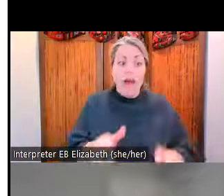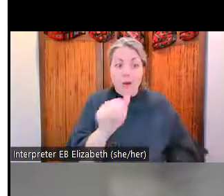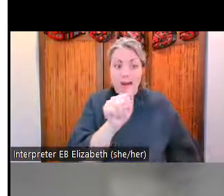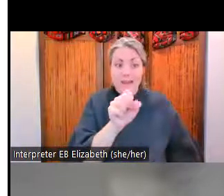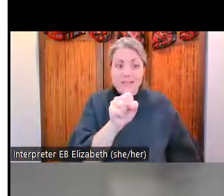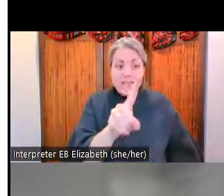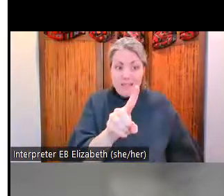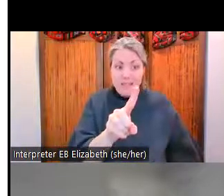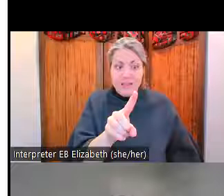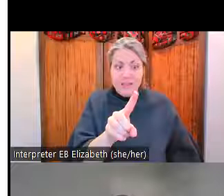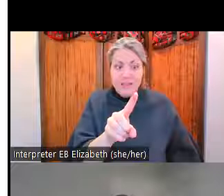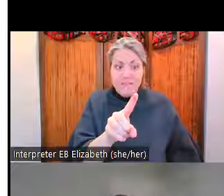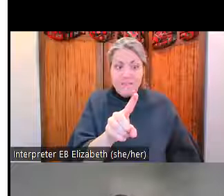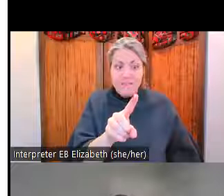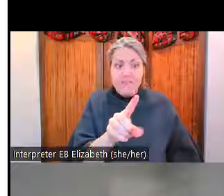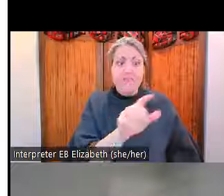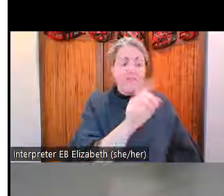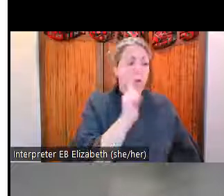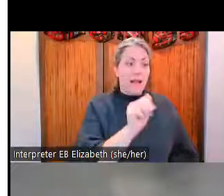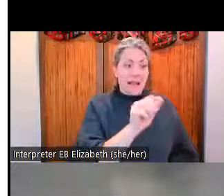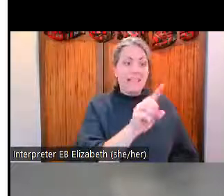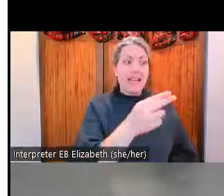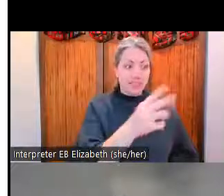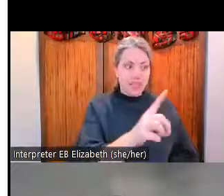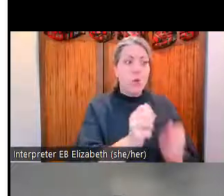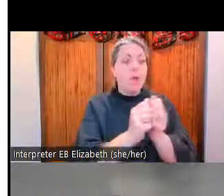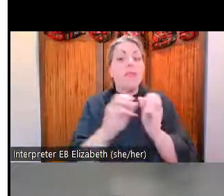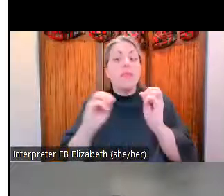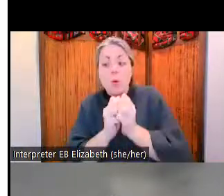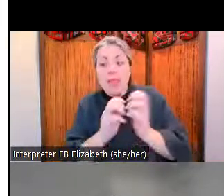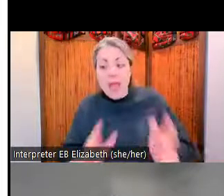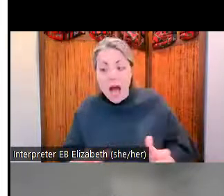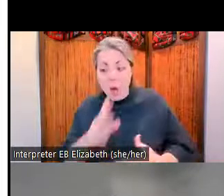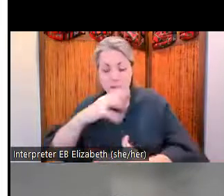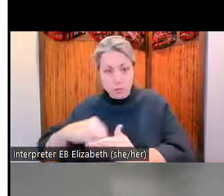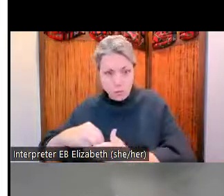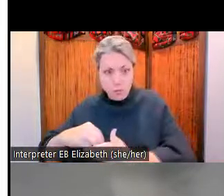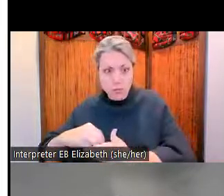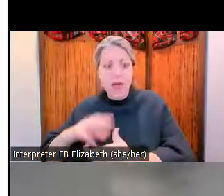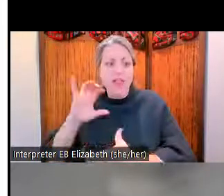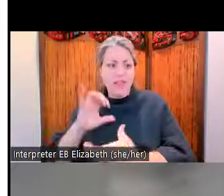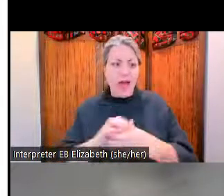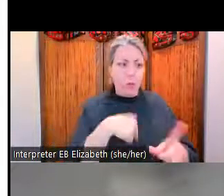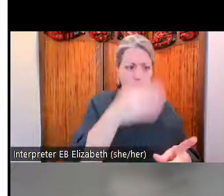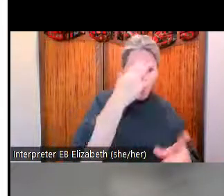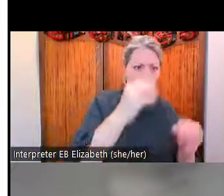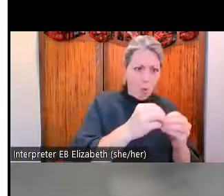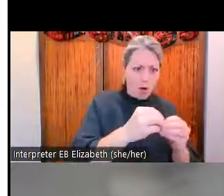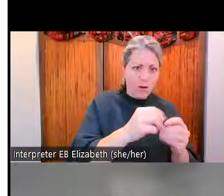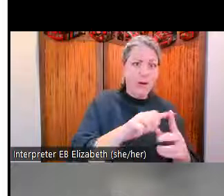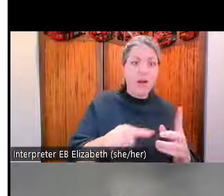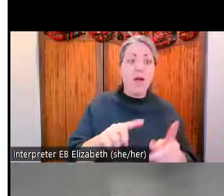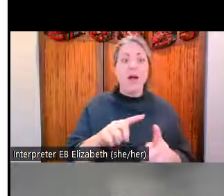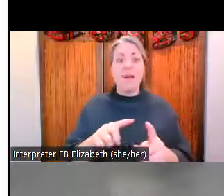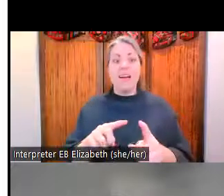robust than it is in children with ASD. So we know more research is needed about best treatments, medication safety, long and